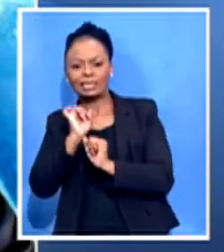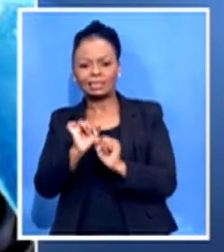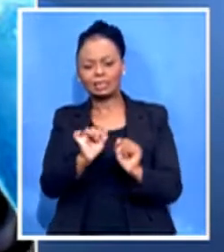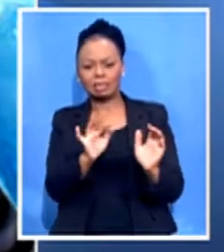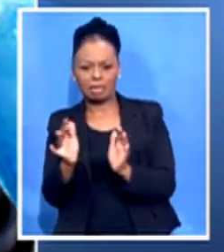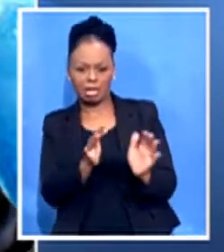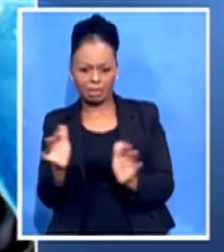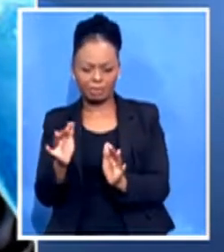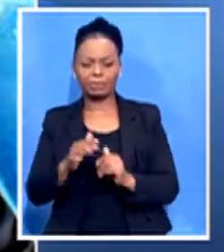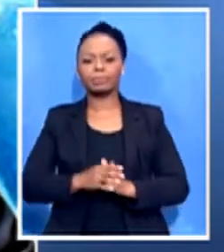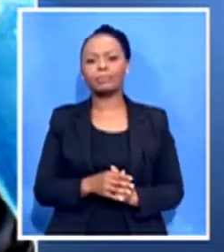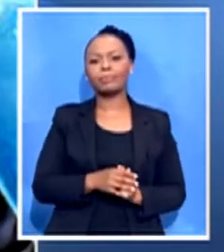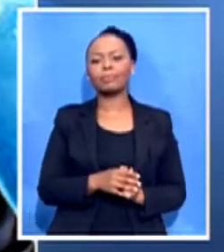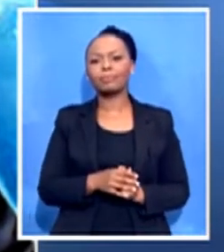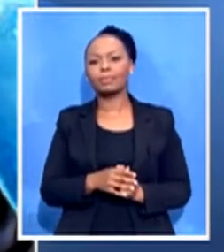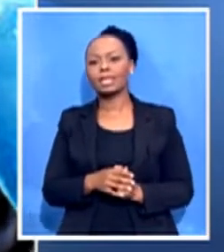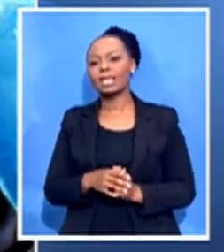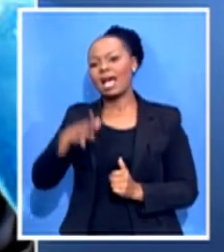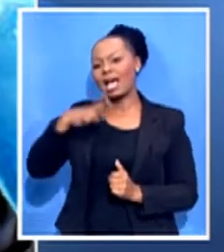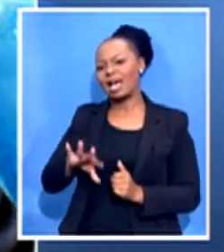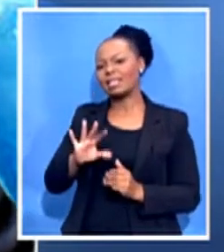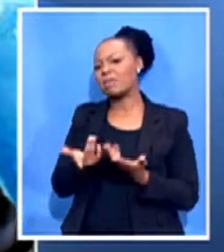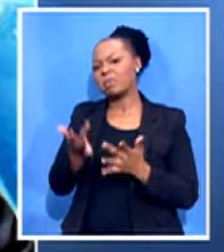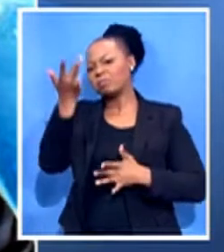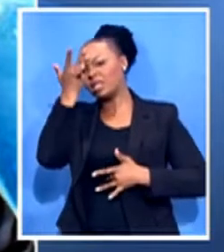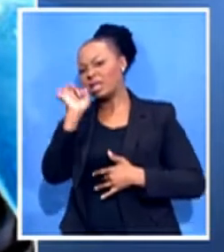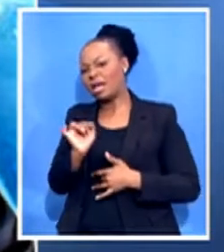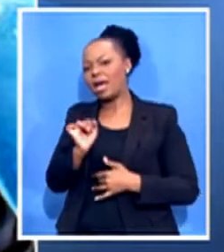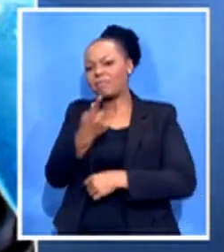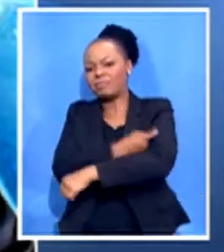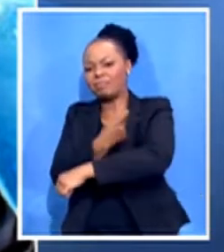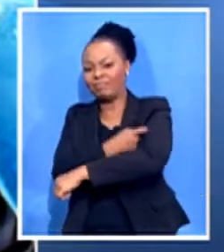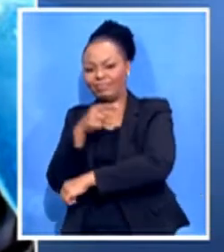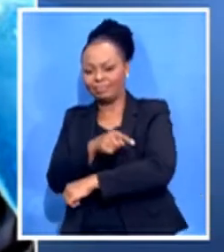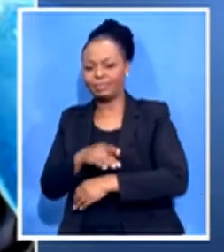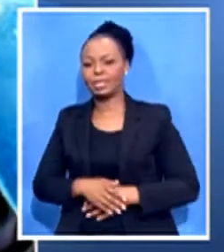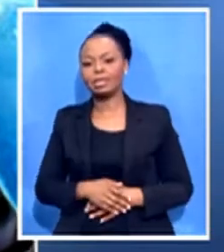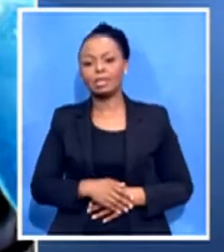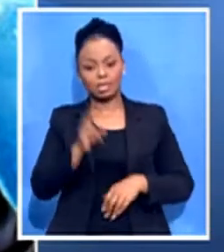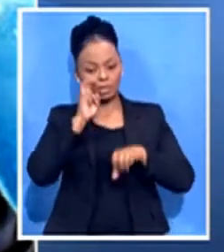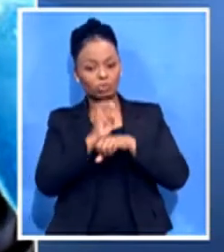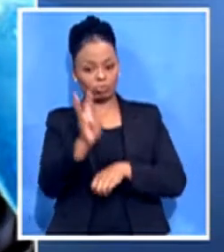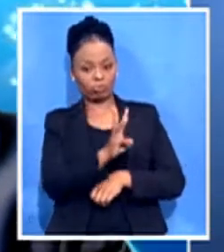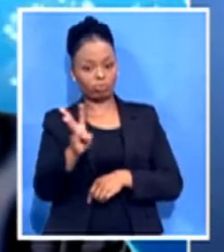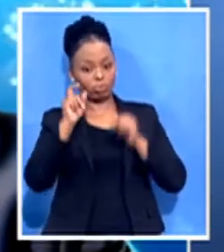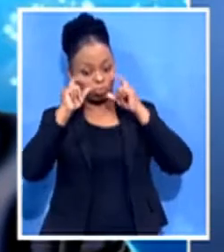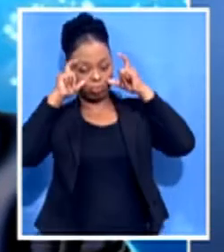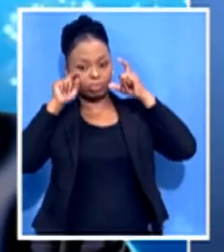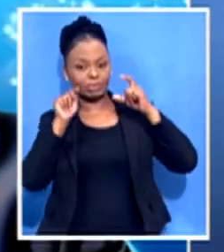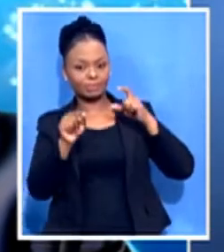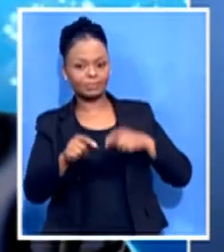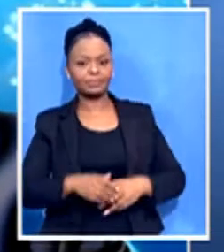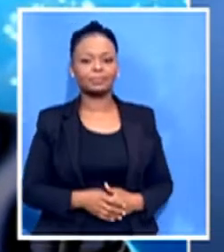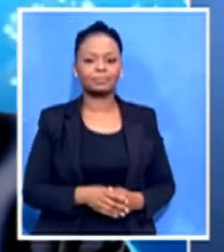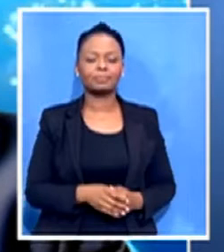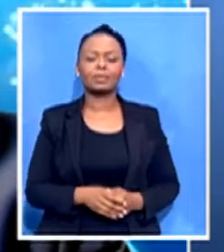effects of the vaccines. So we should be on the lookout for that. So if I'm hearing you correctly, you're saying it's not going to